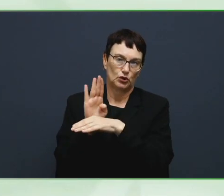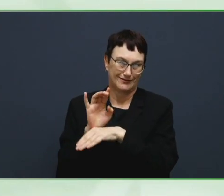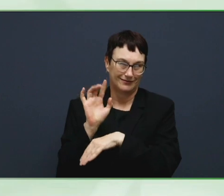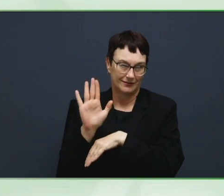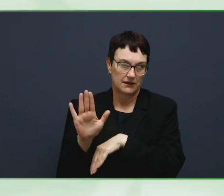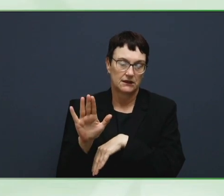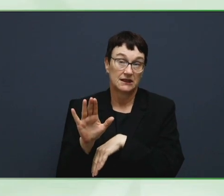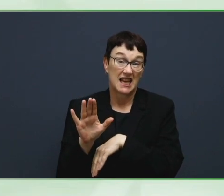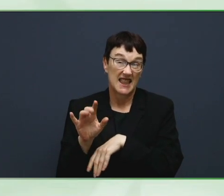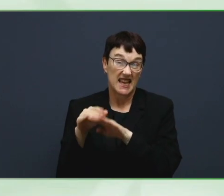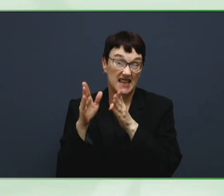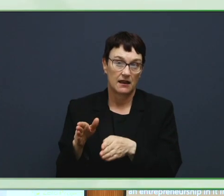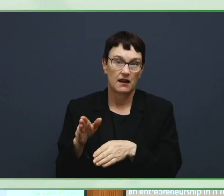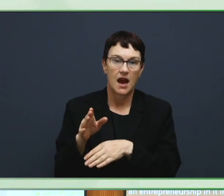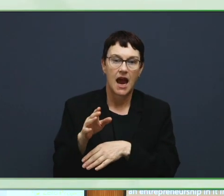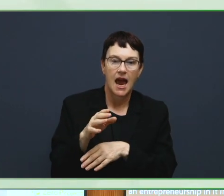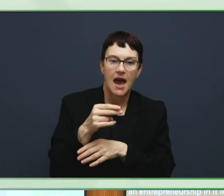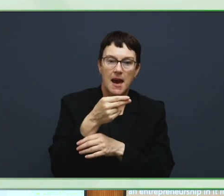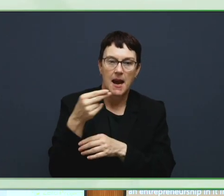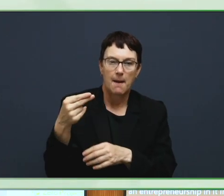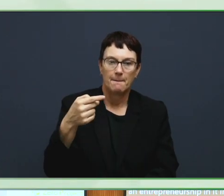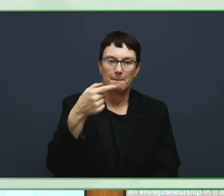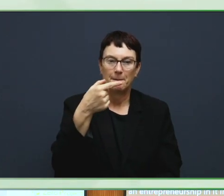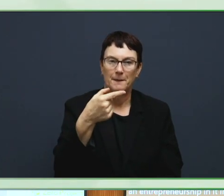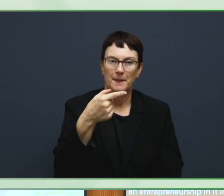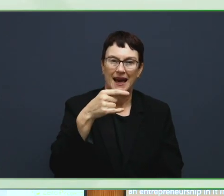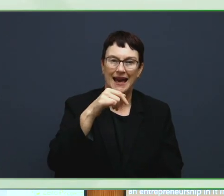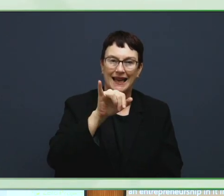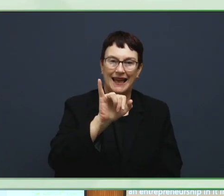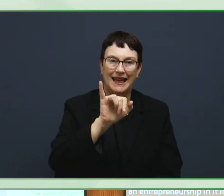is Gideon Grinstein from Tikkun Olam makers.